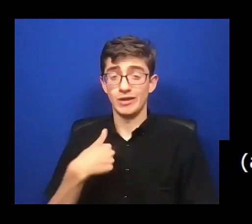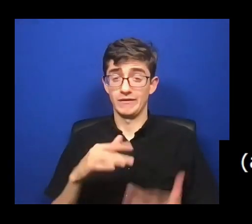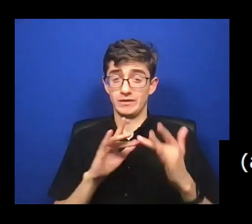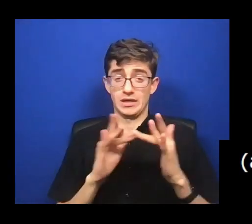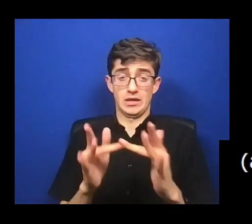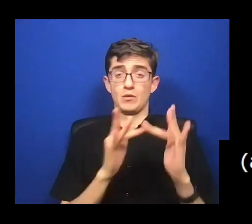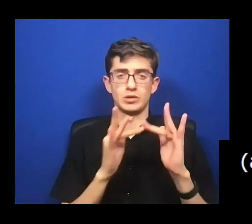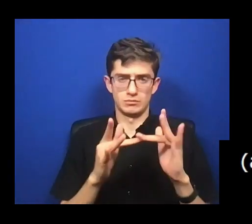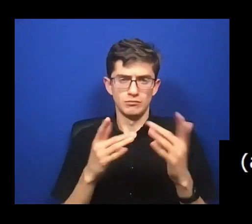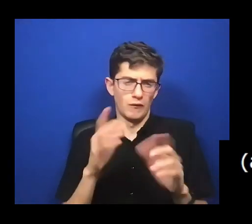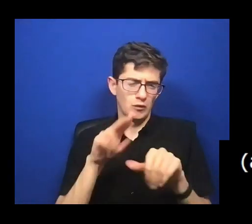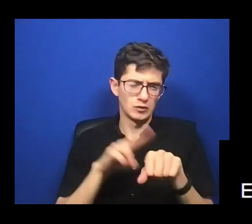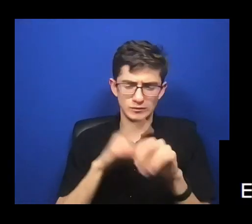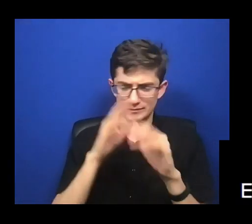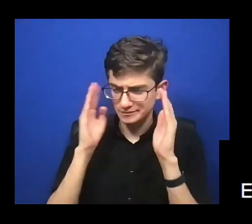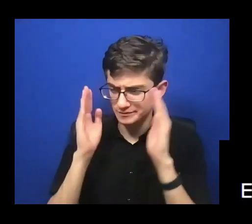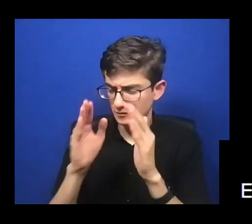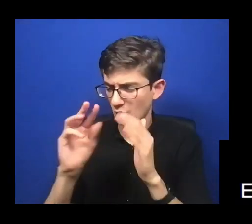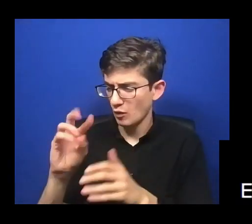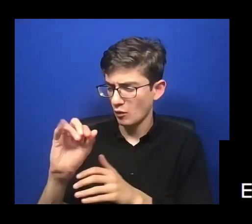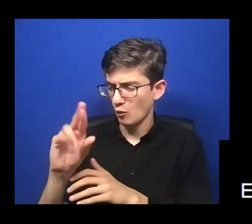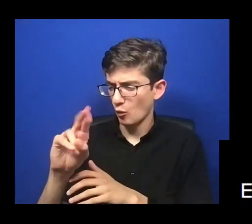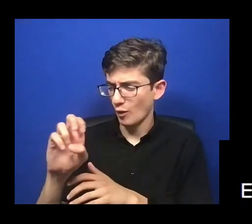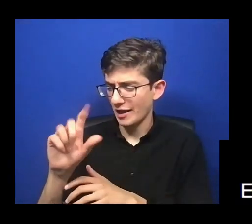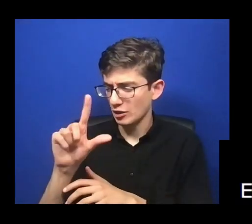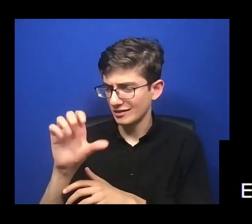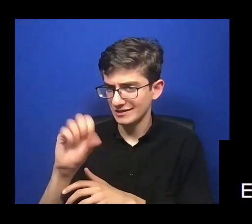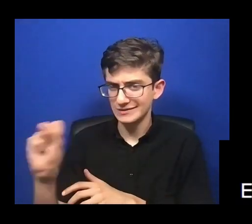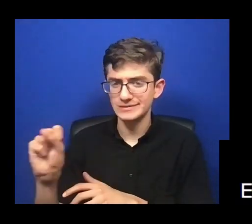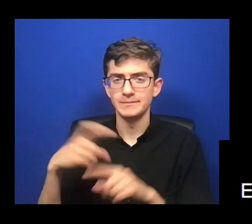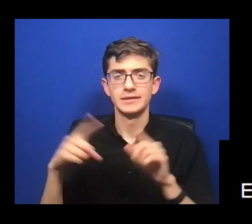wireless space. And I think we